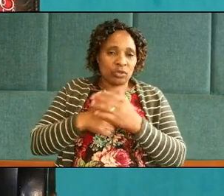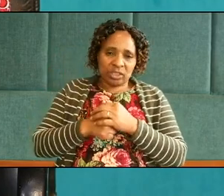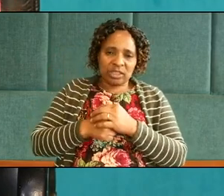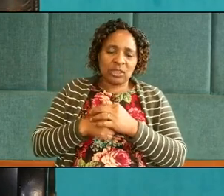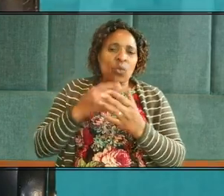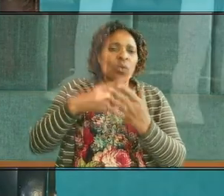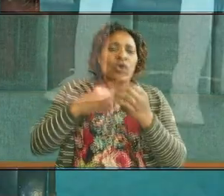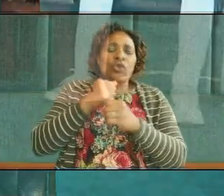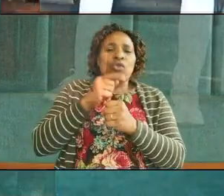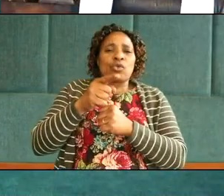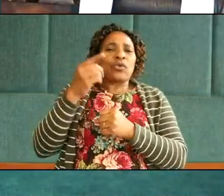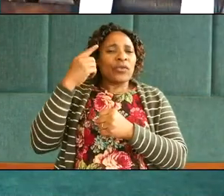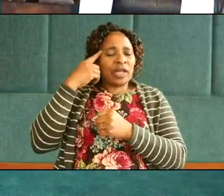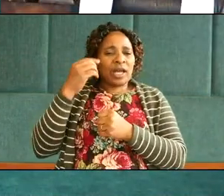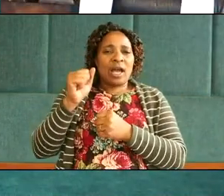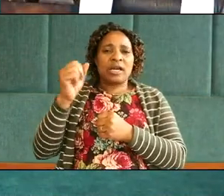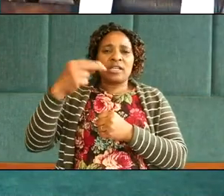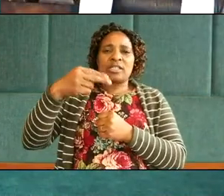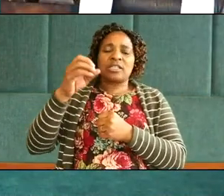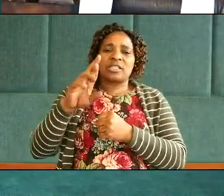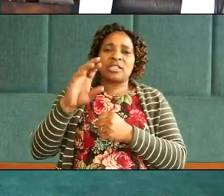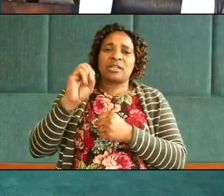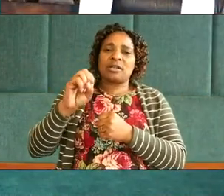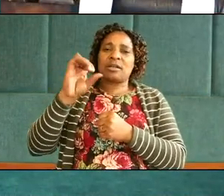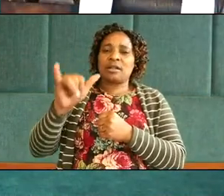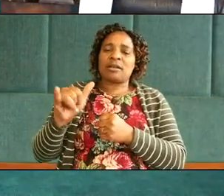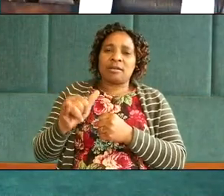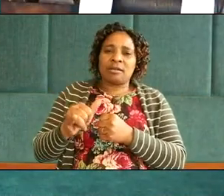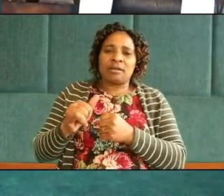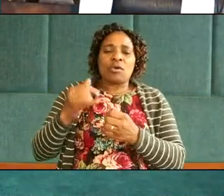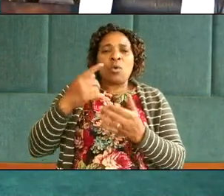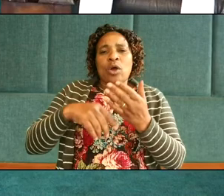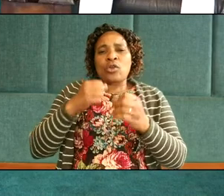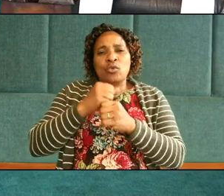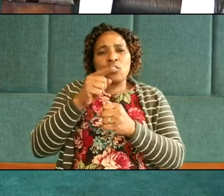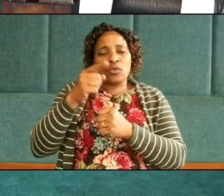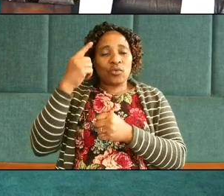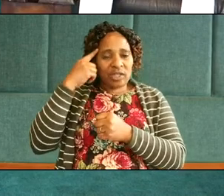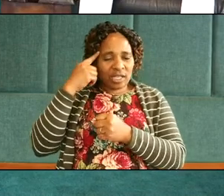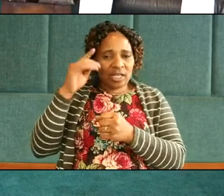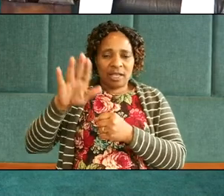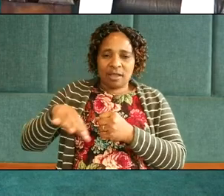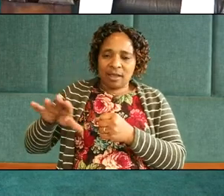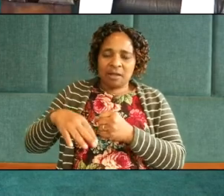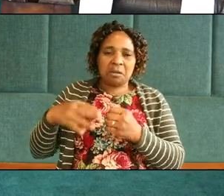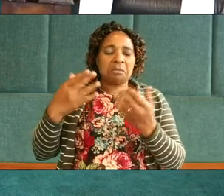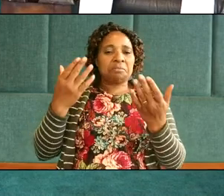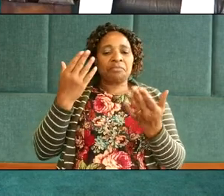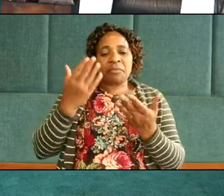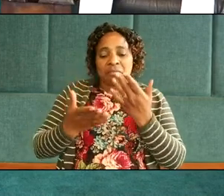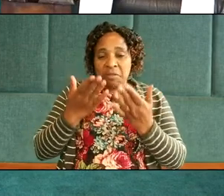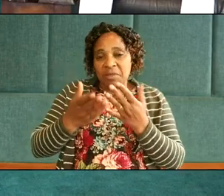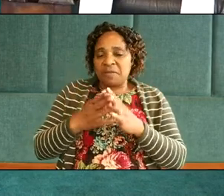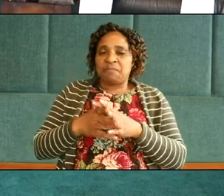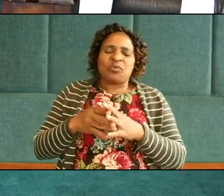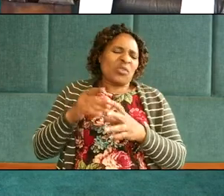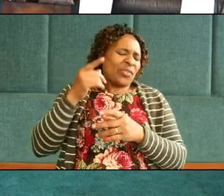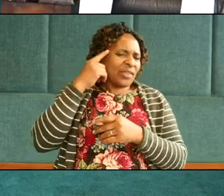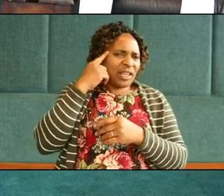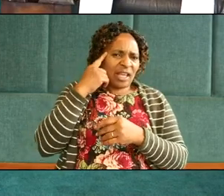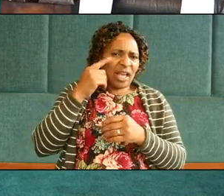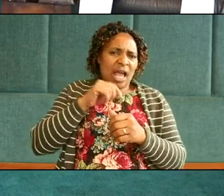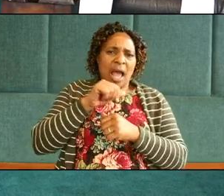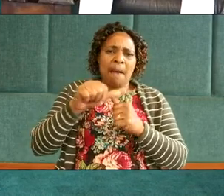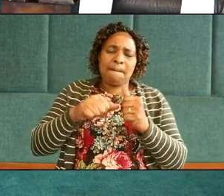I don't know what do you think. What do you think, Ashley? In the what do you think section, we are going to assume that we had